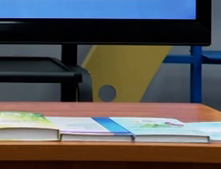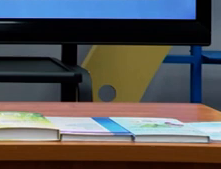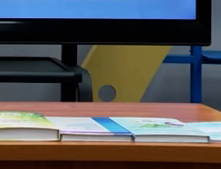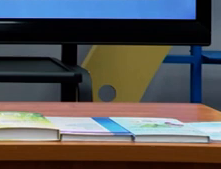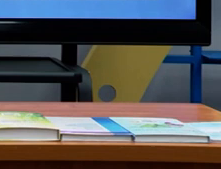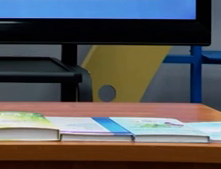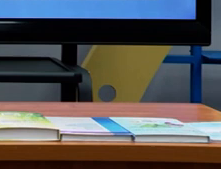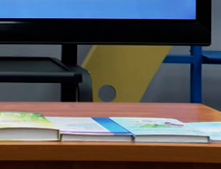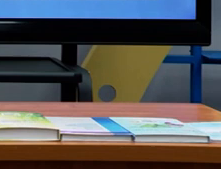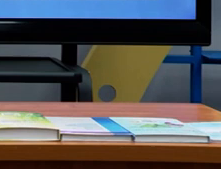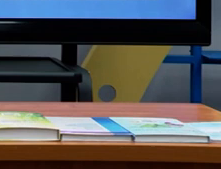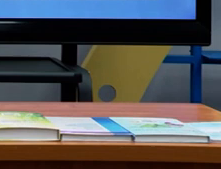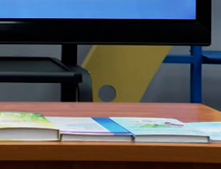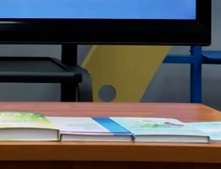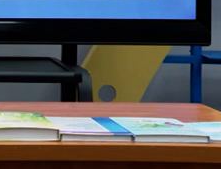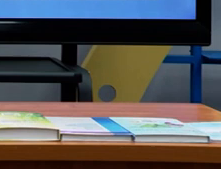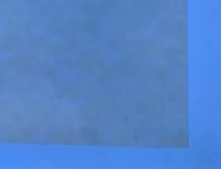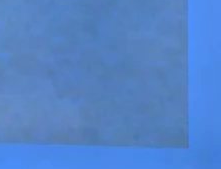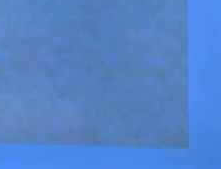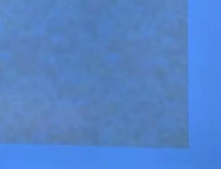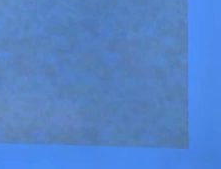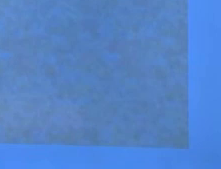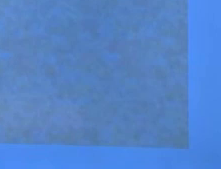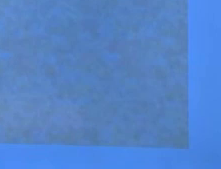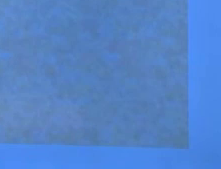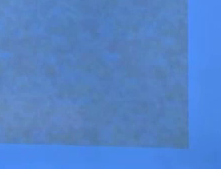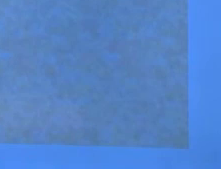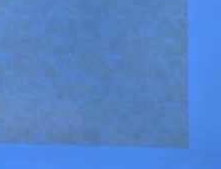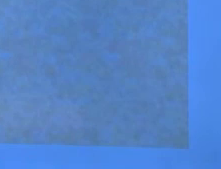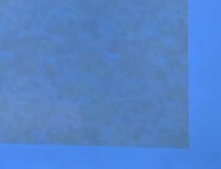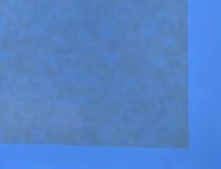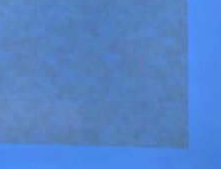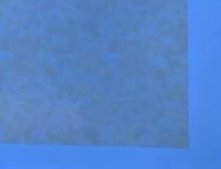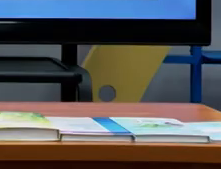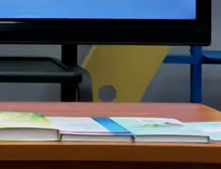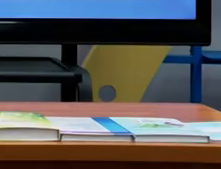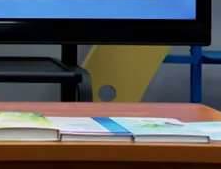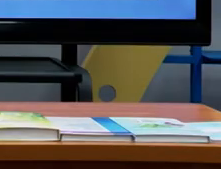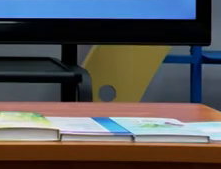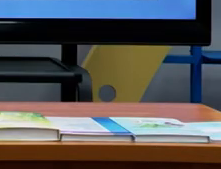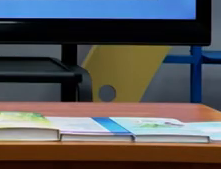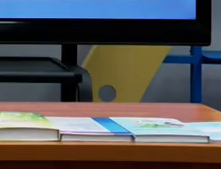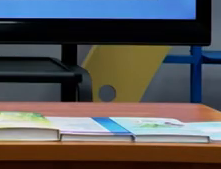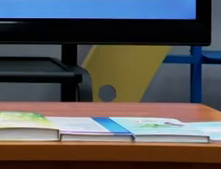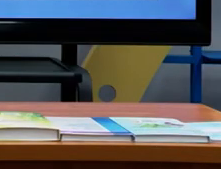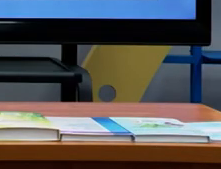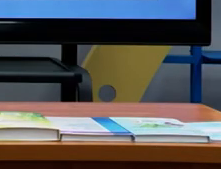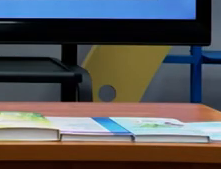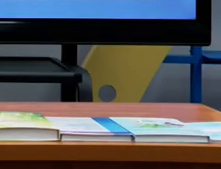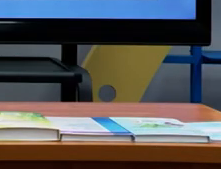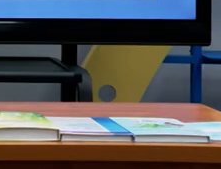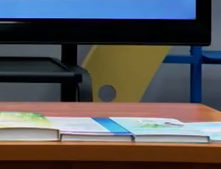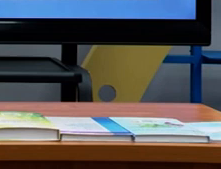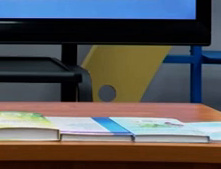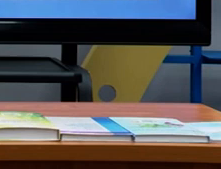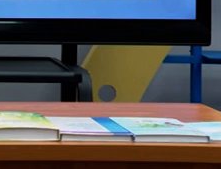and December. So the first month is January. Good job. Next, the last one. Do you like swimming?